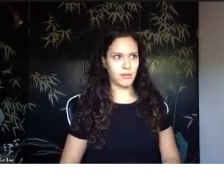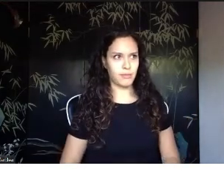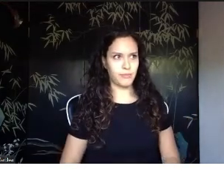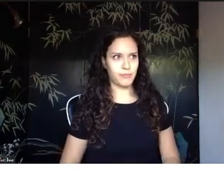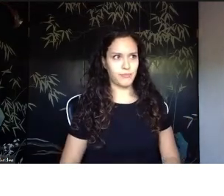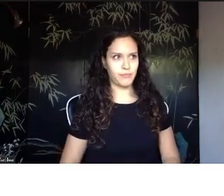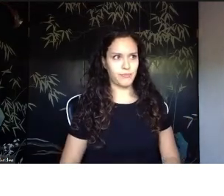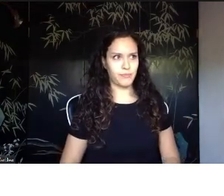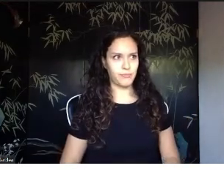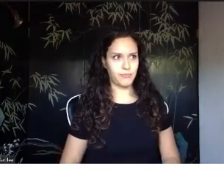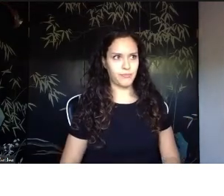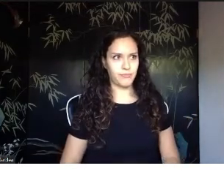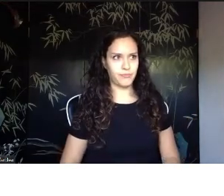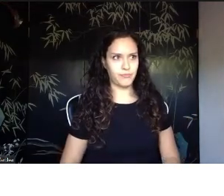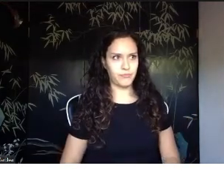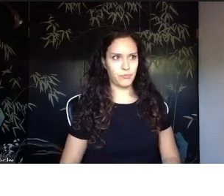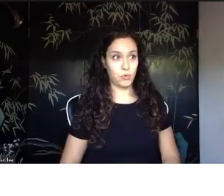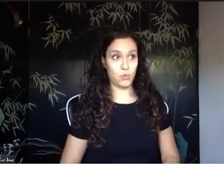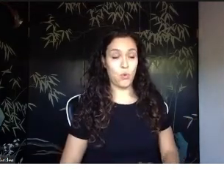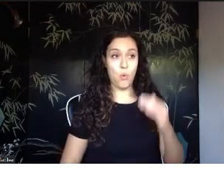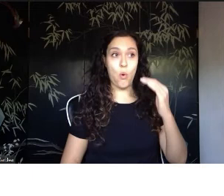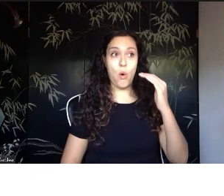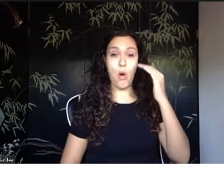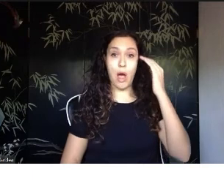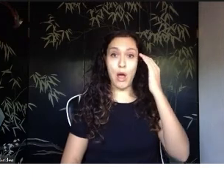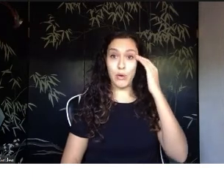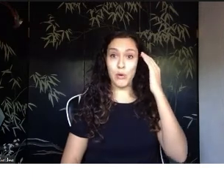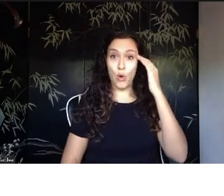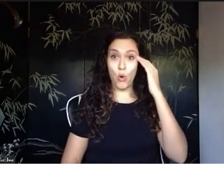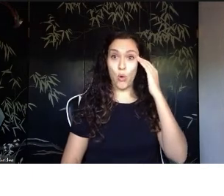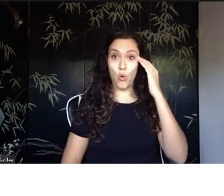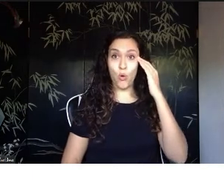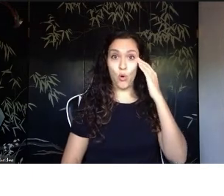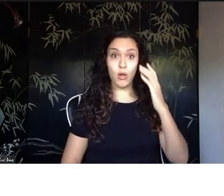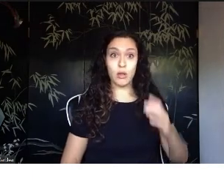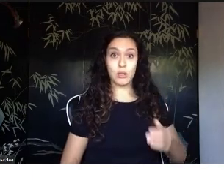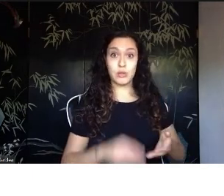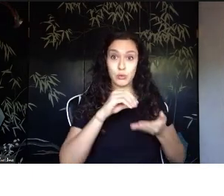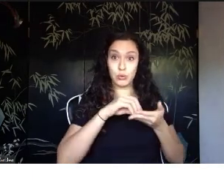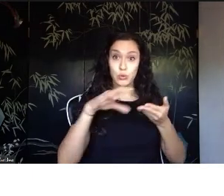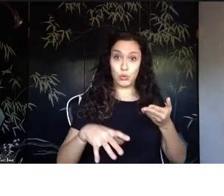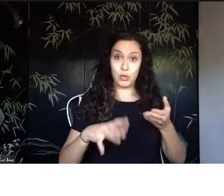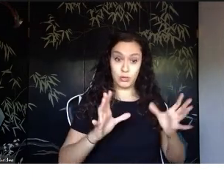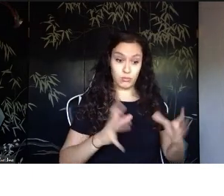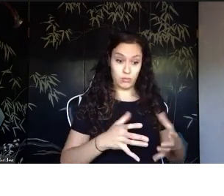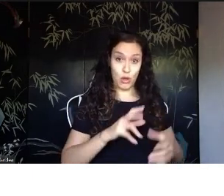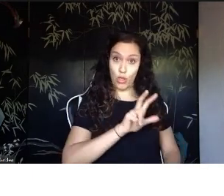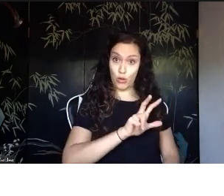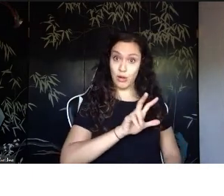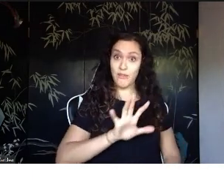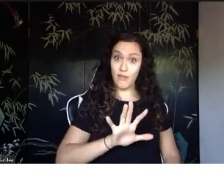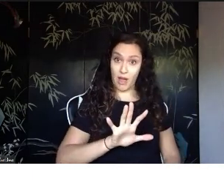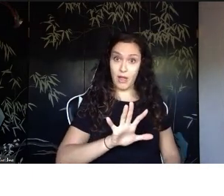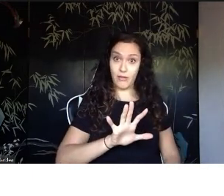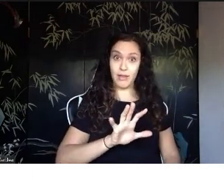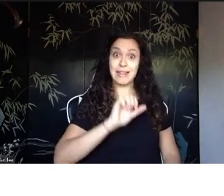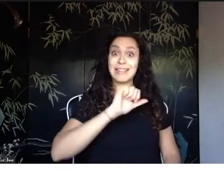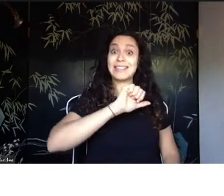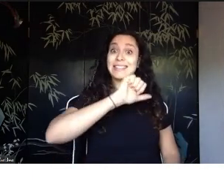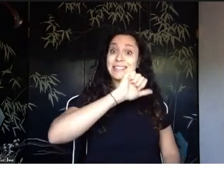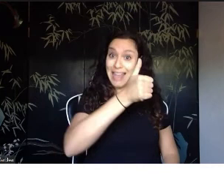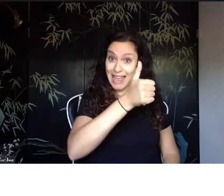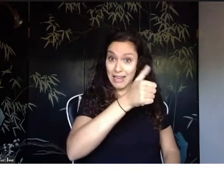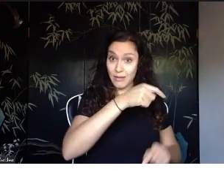Okay, what do I know? I know that 10 people would want a pig. So 10 out